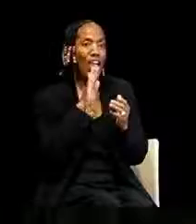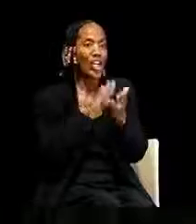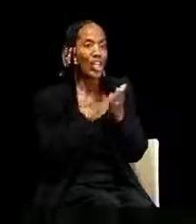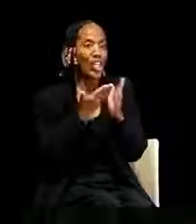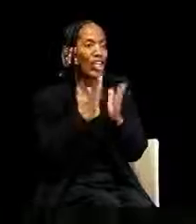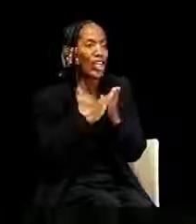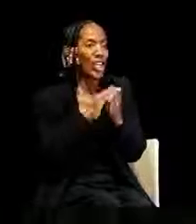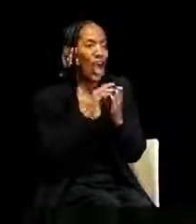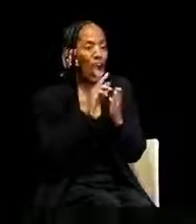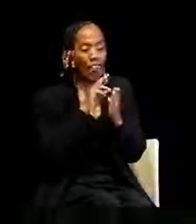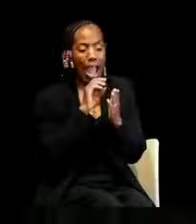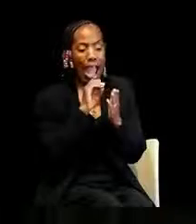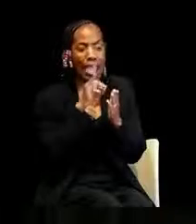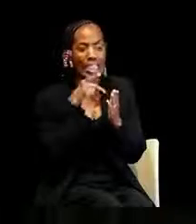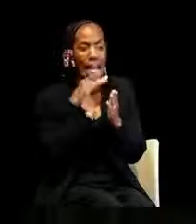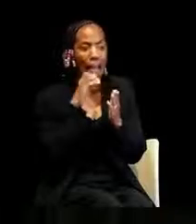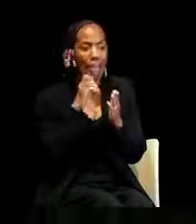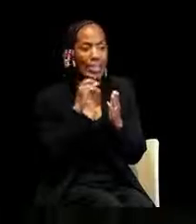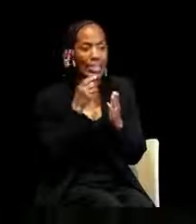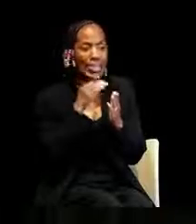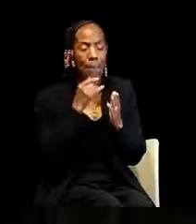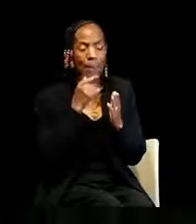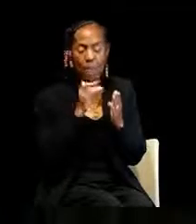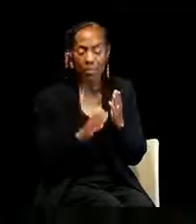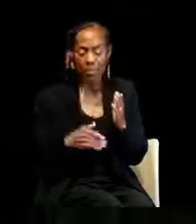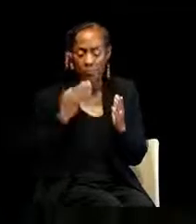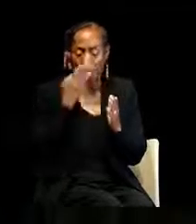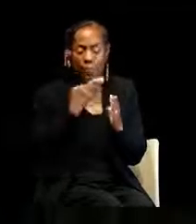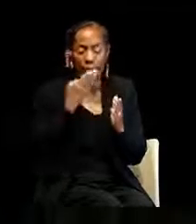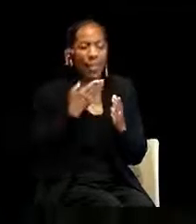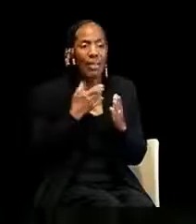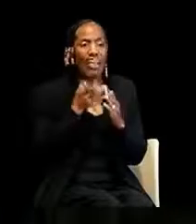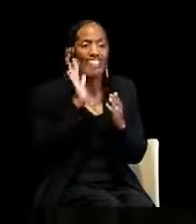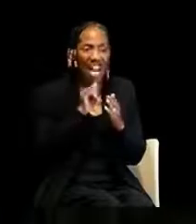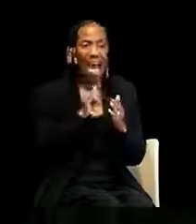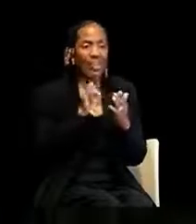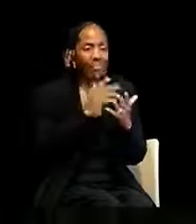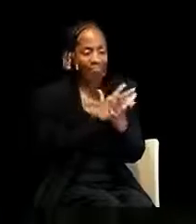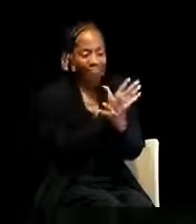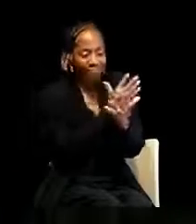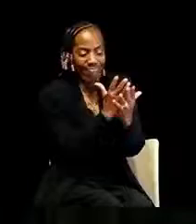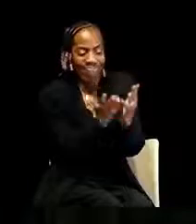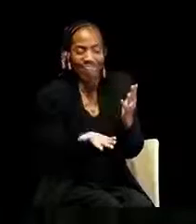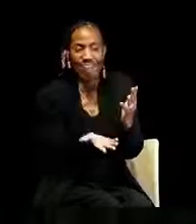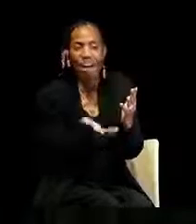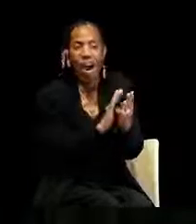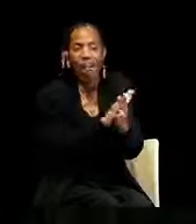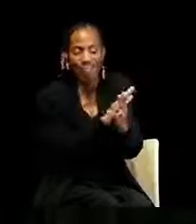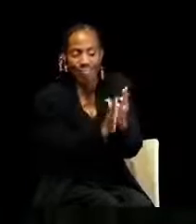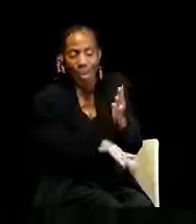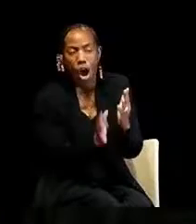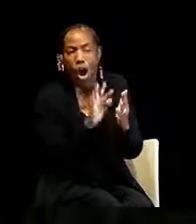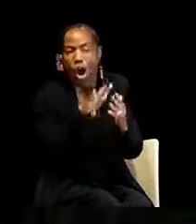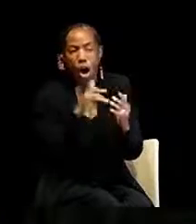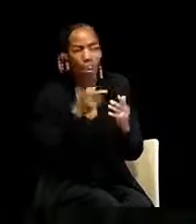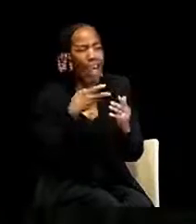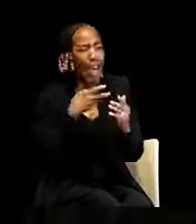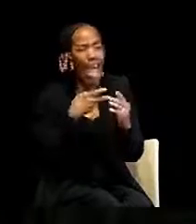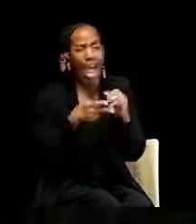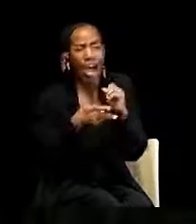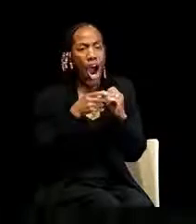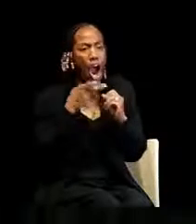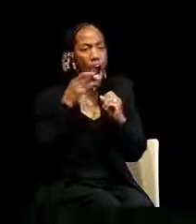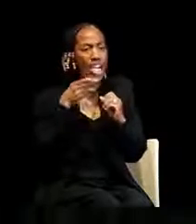right? Was there a handkerchief that they had? Those are the archives. All of us have archives sitting inside